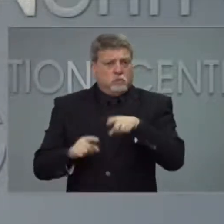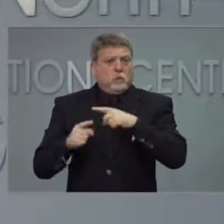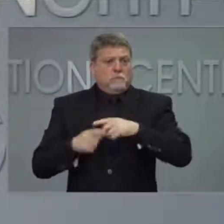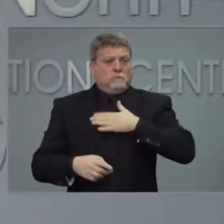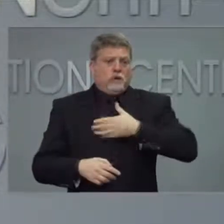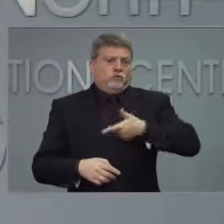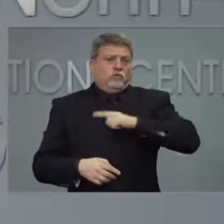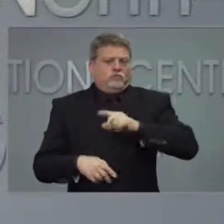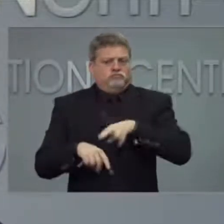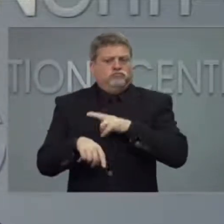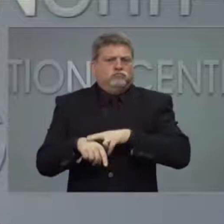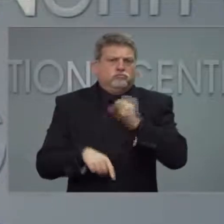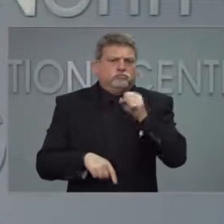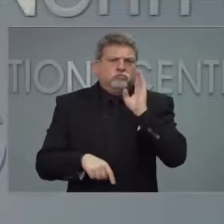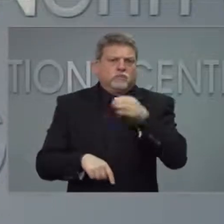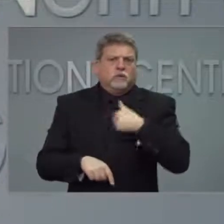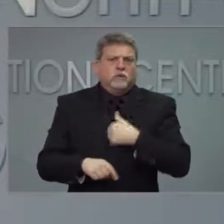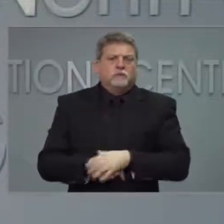there. Dr. Cohen.